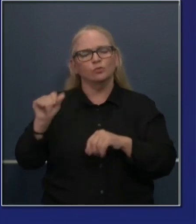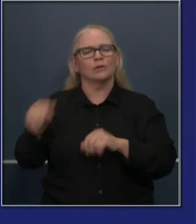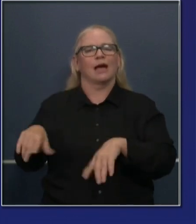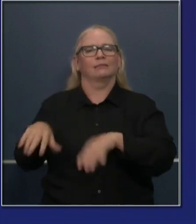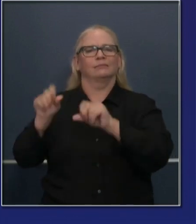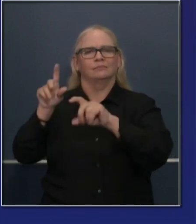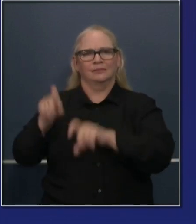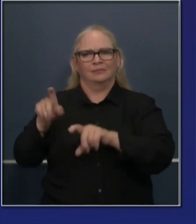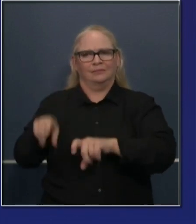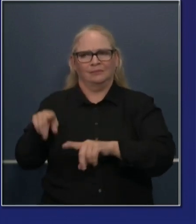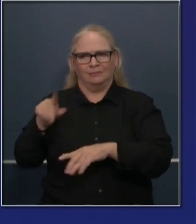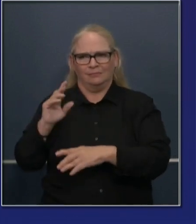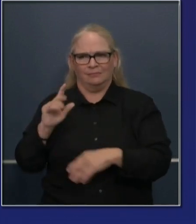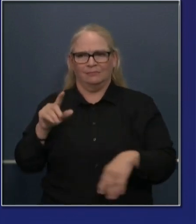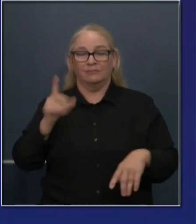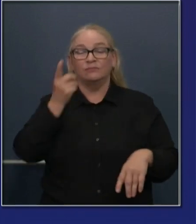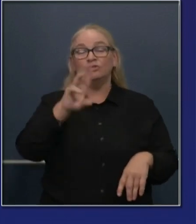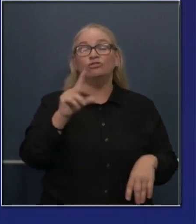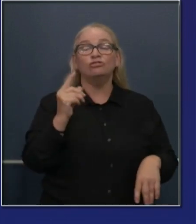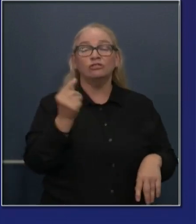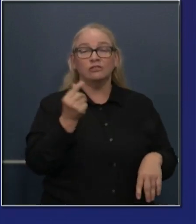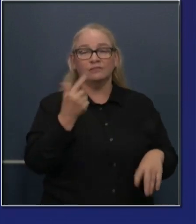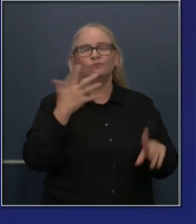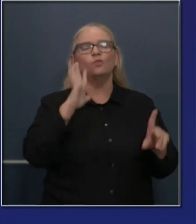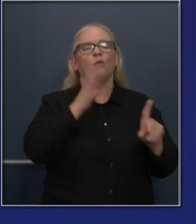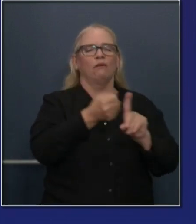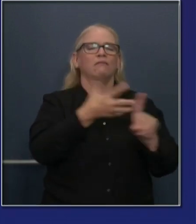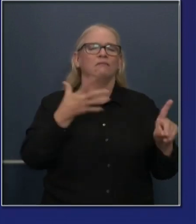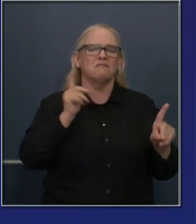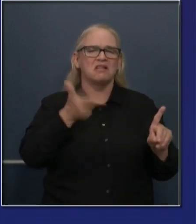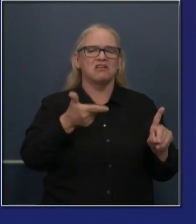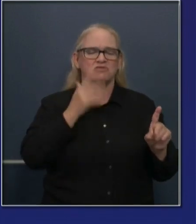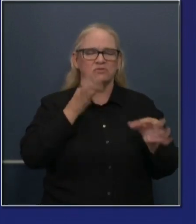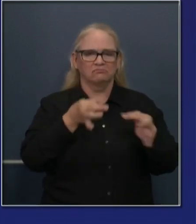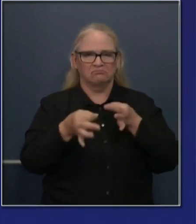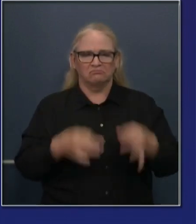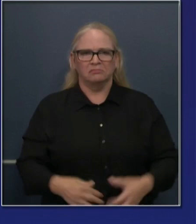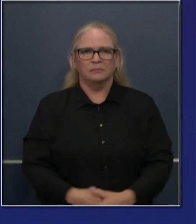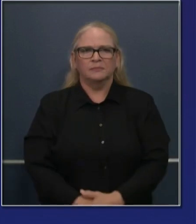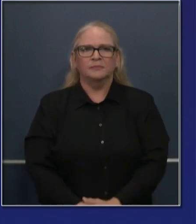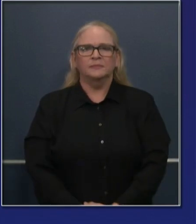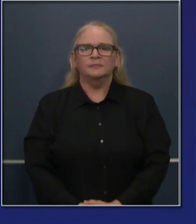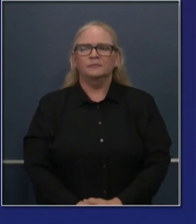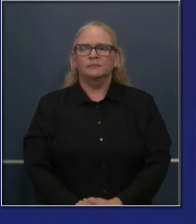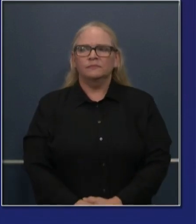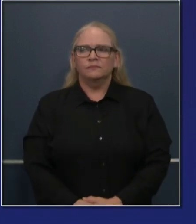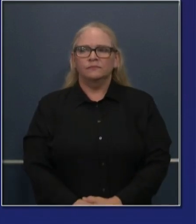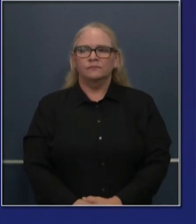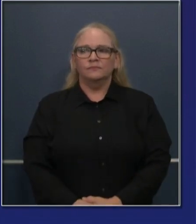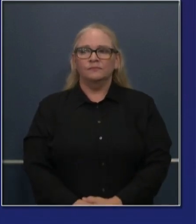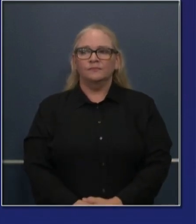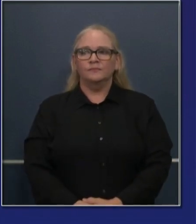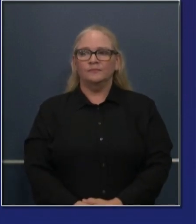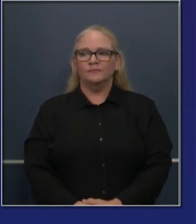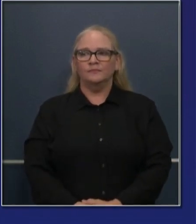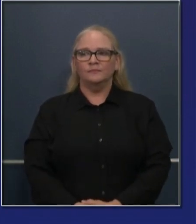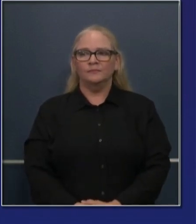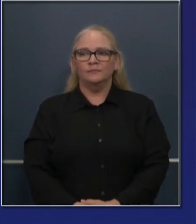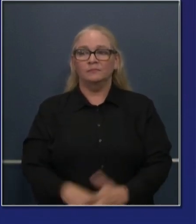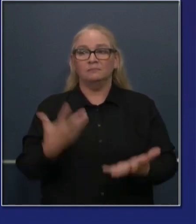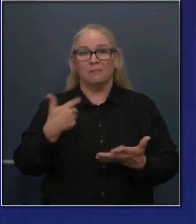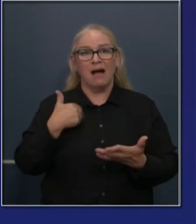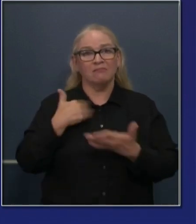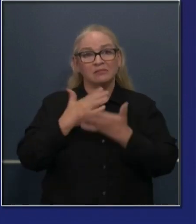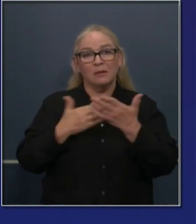about that as well. So we're going to be more creative in this space. And then we may have a little bit of surprise related to a new strategy